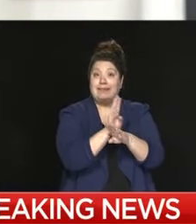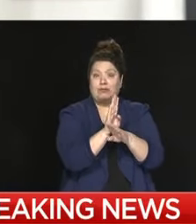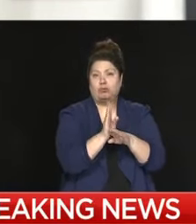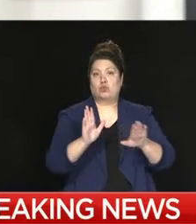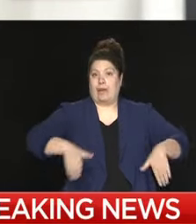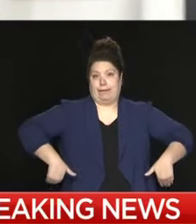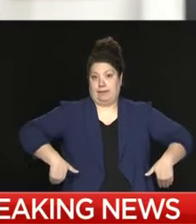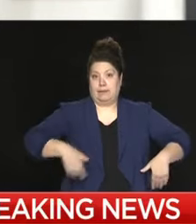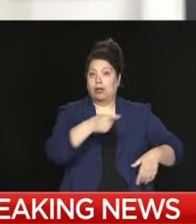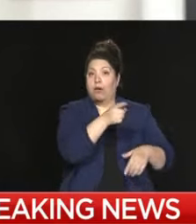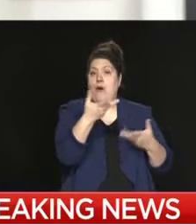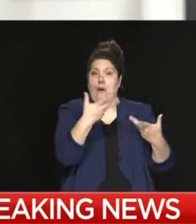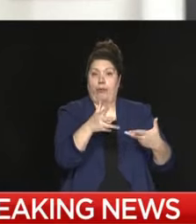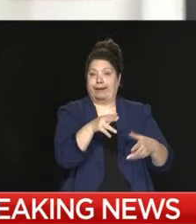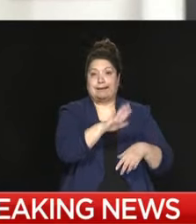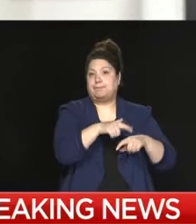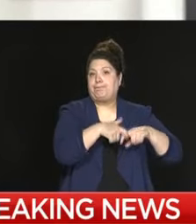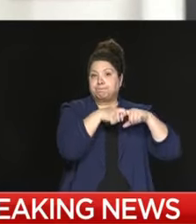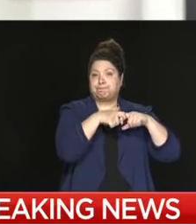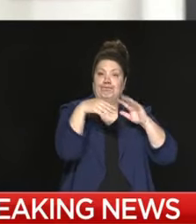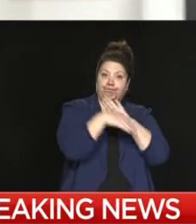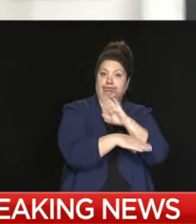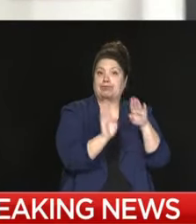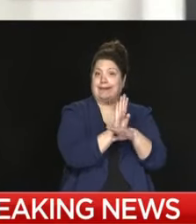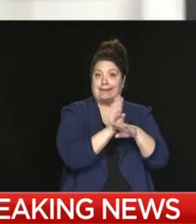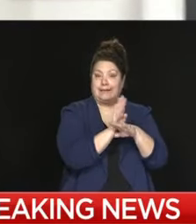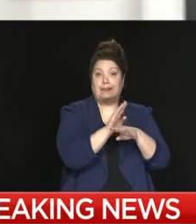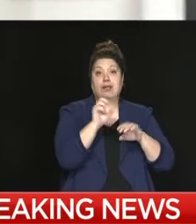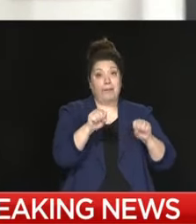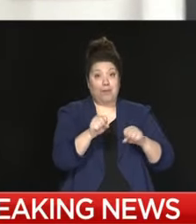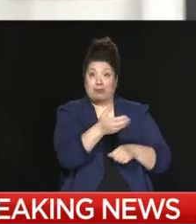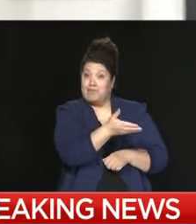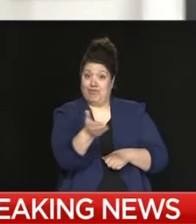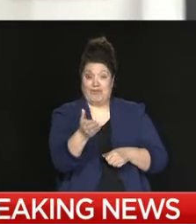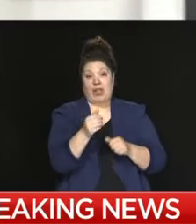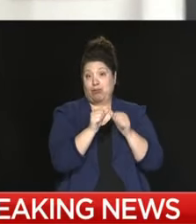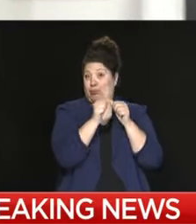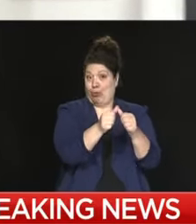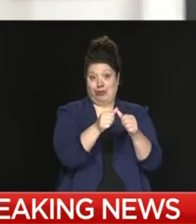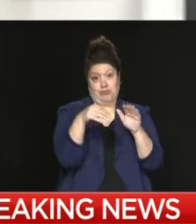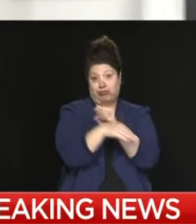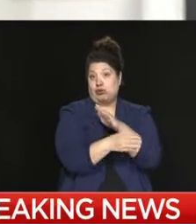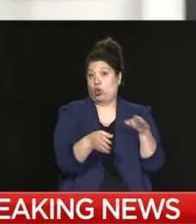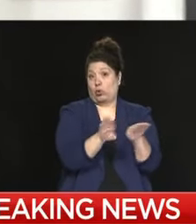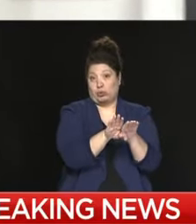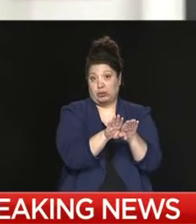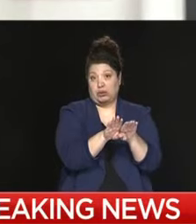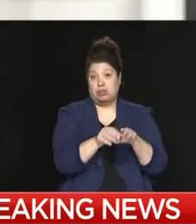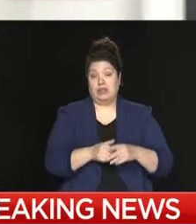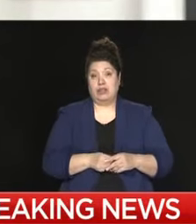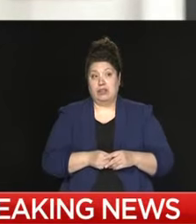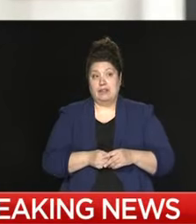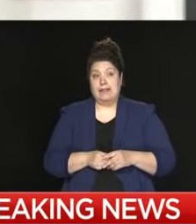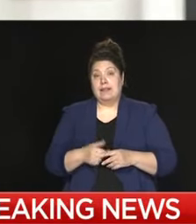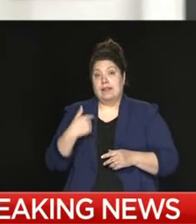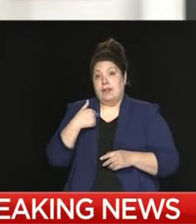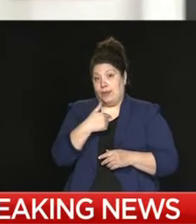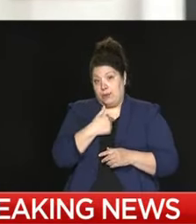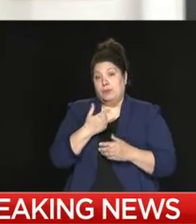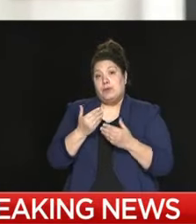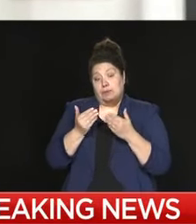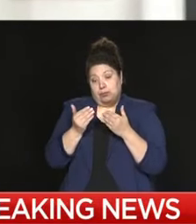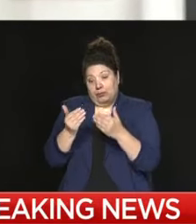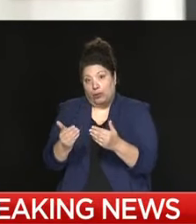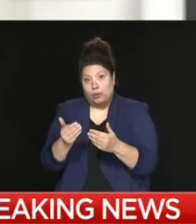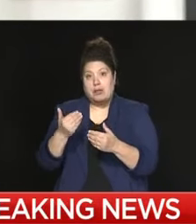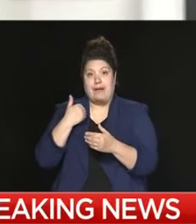the long-term impact of this shutdown could be permanent for some sectors of the economy? We moved forward on access to credit